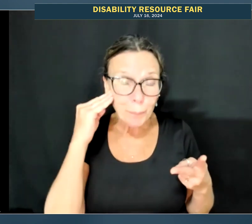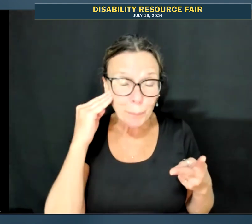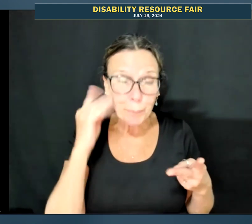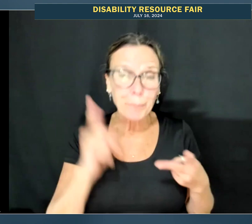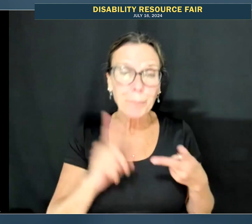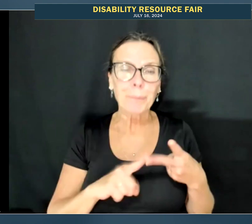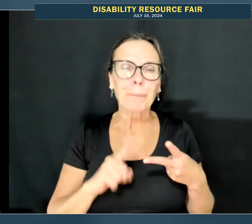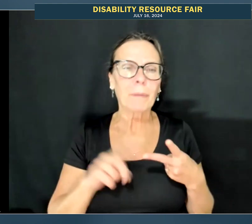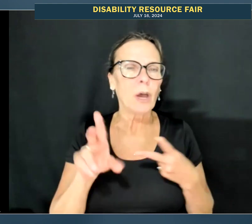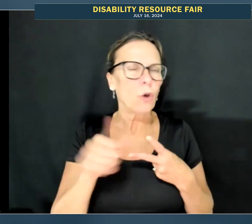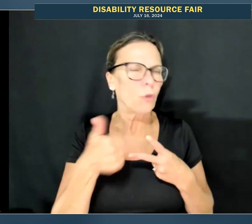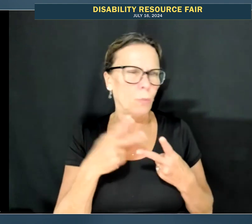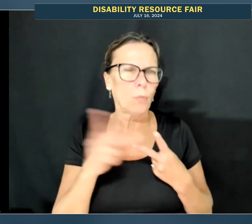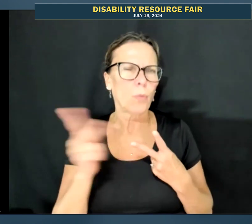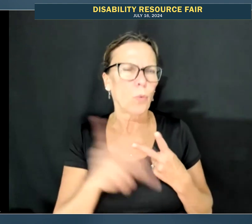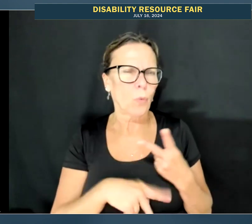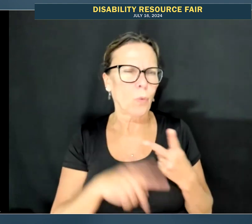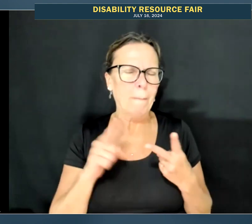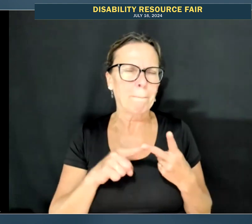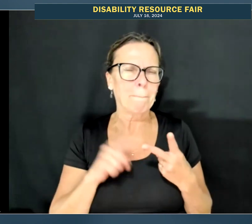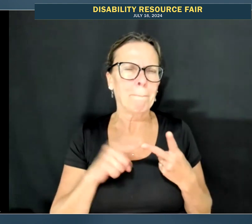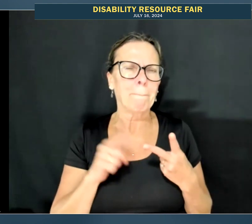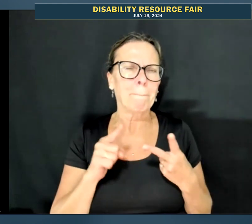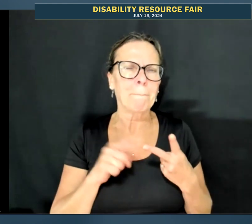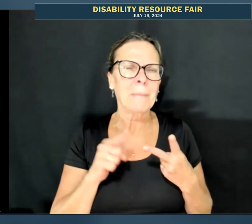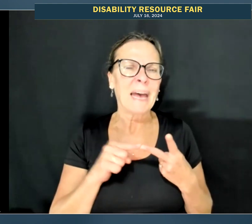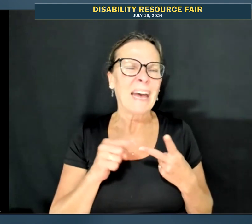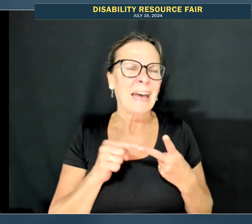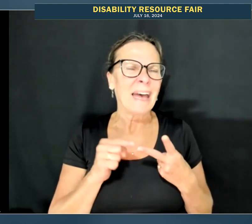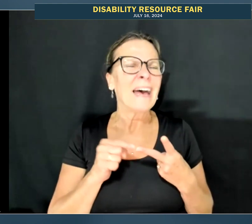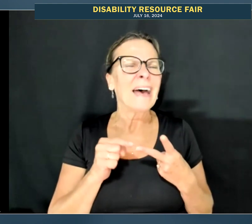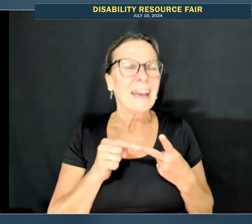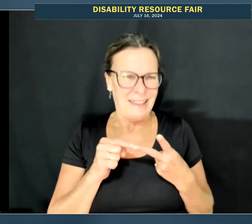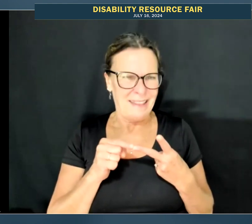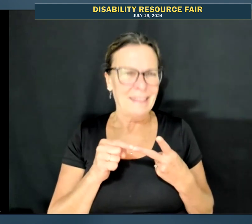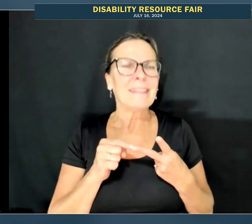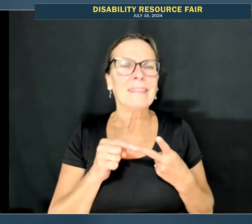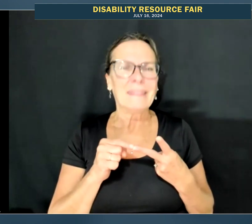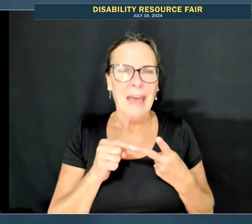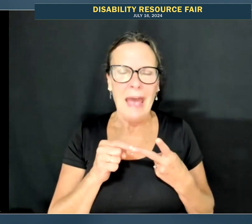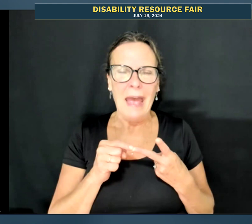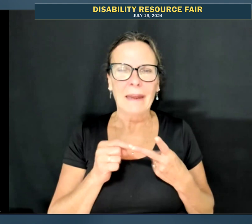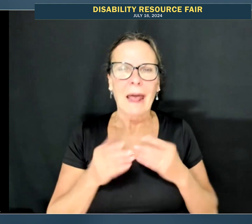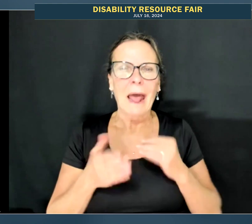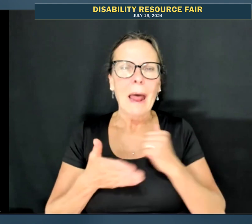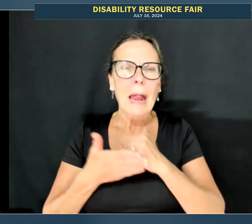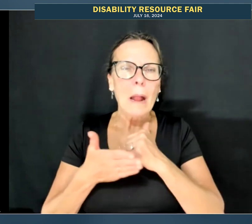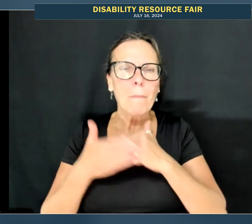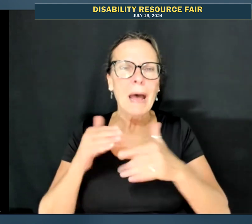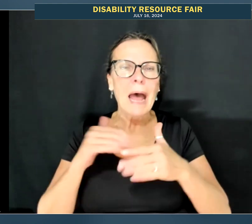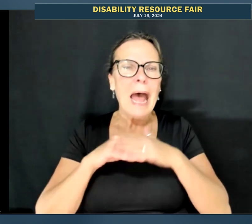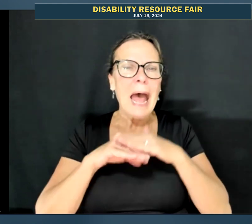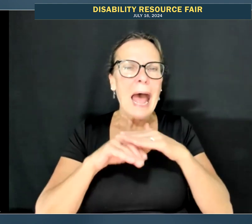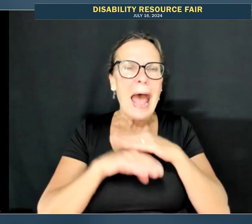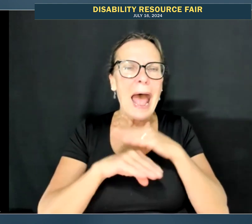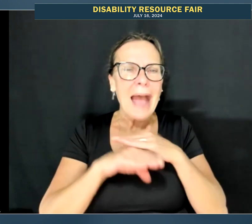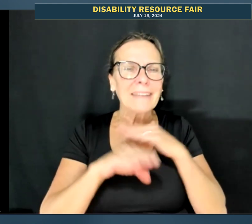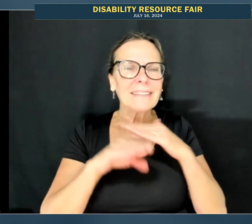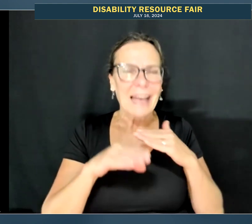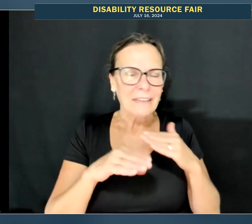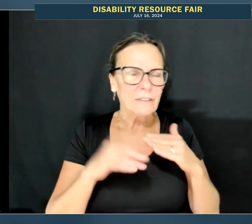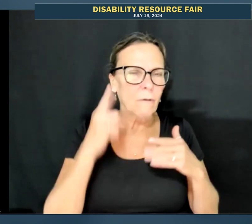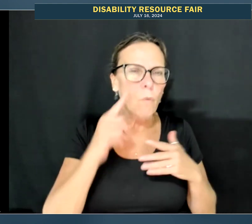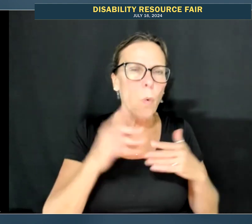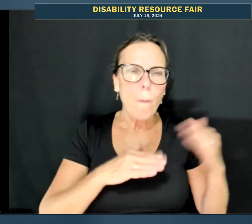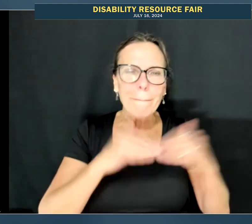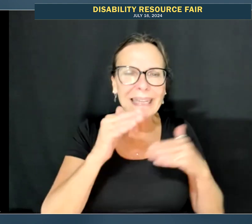that does have the access for building ramps. We